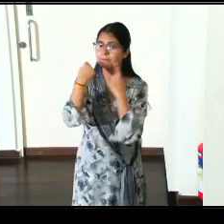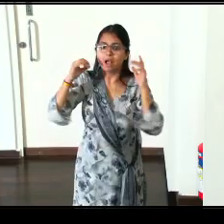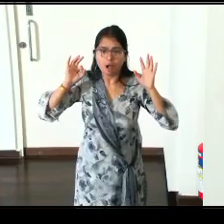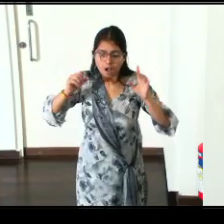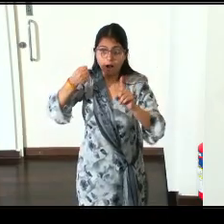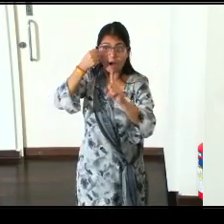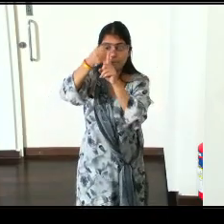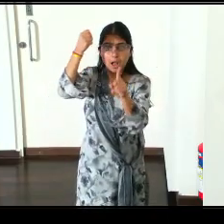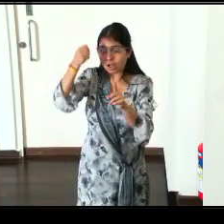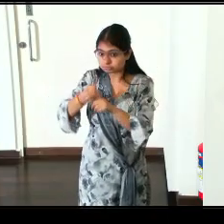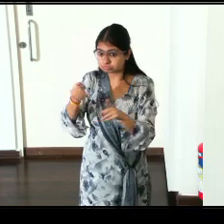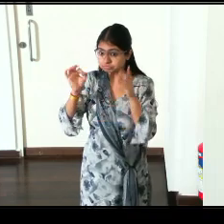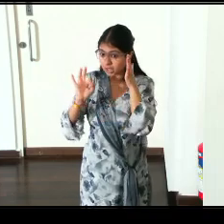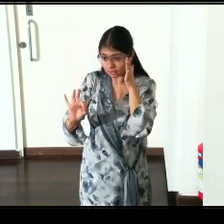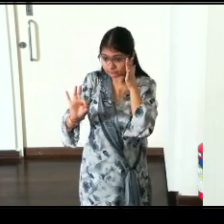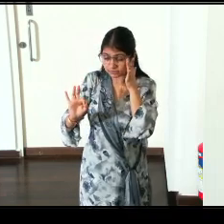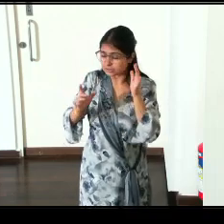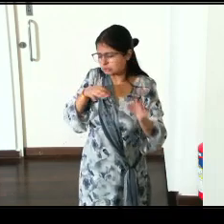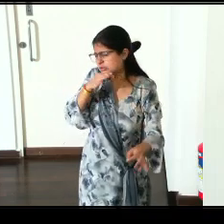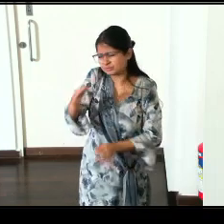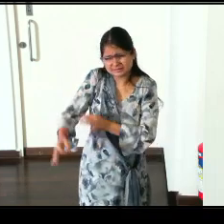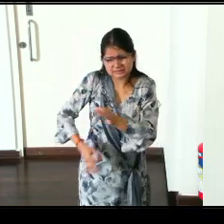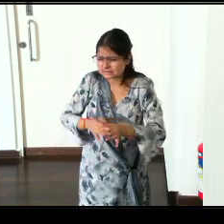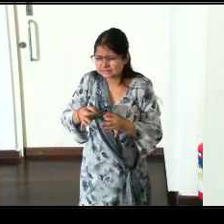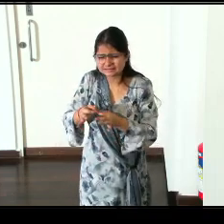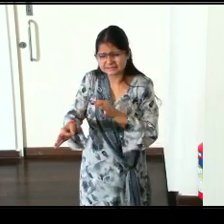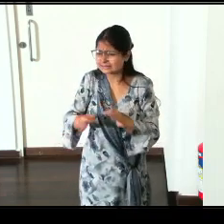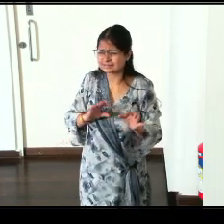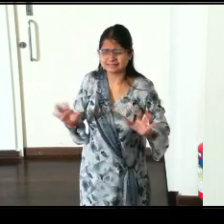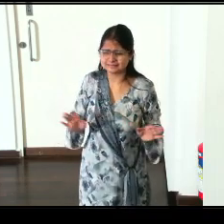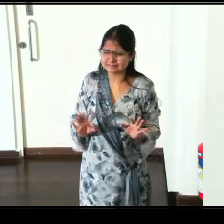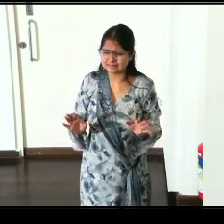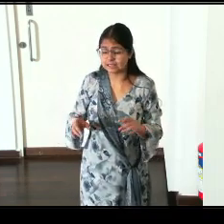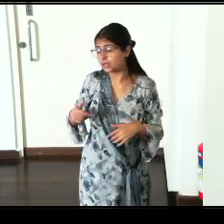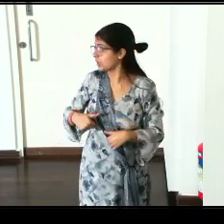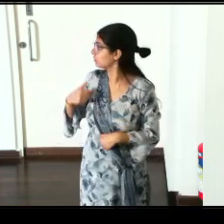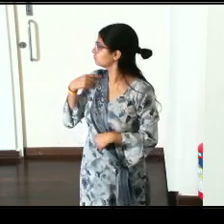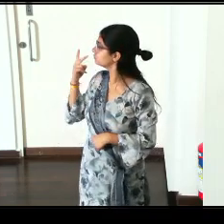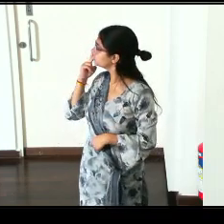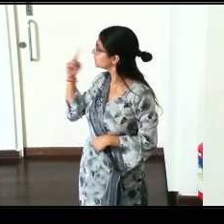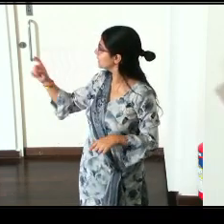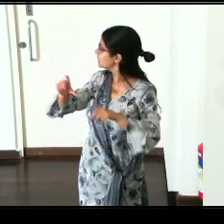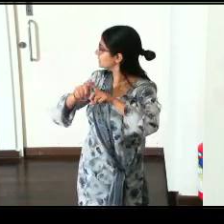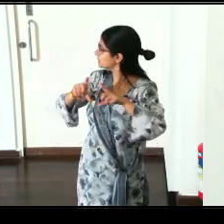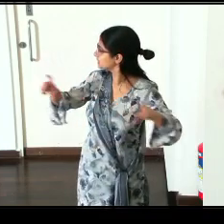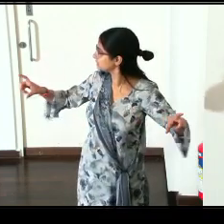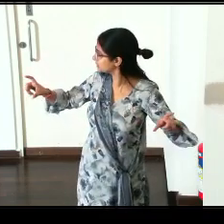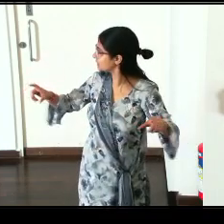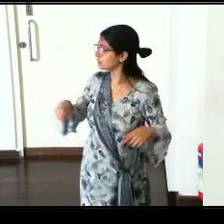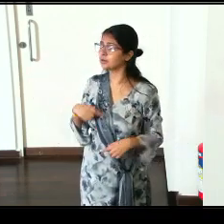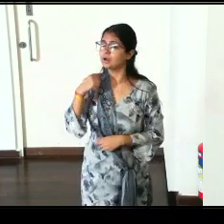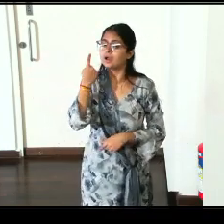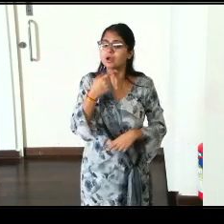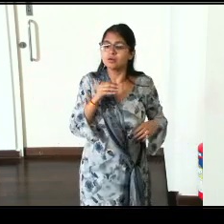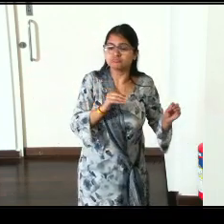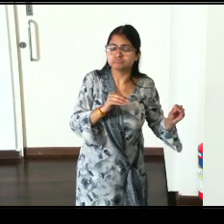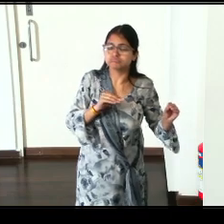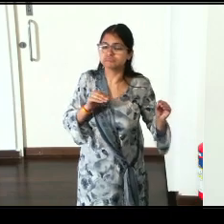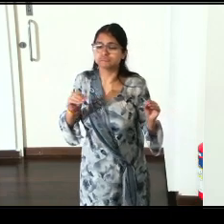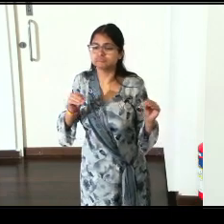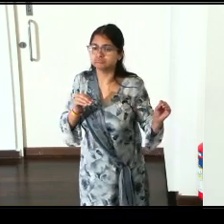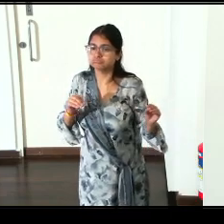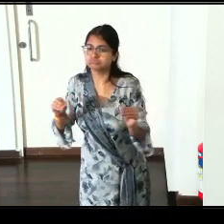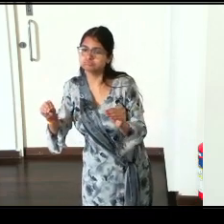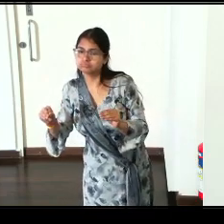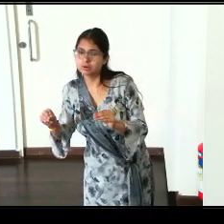for a poster of this kind. I think it's very, very clear that, you move from being mute